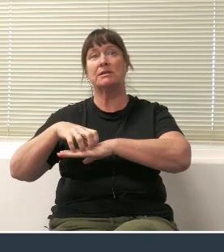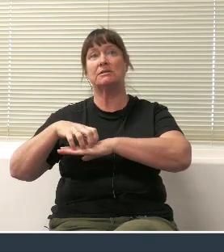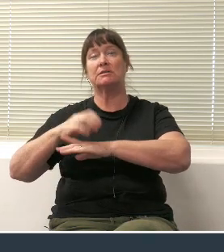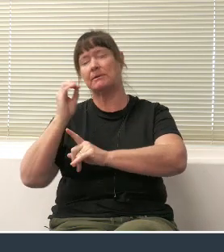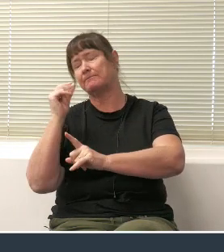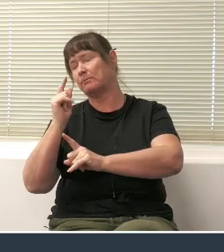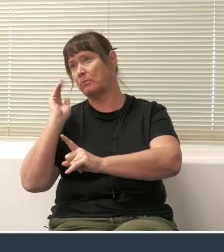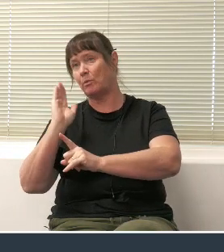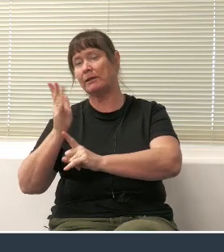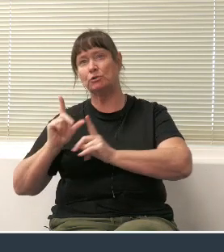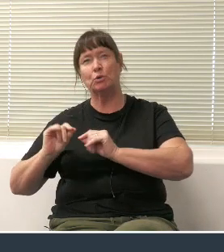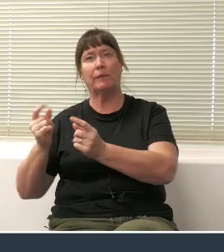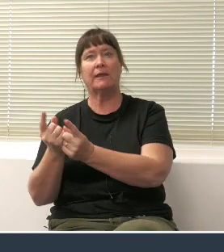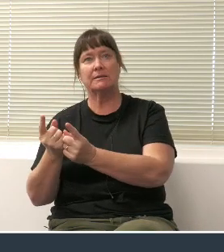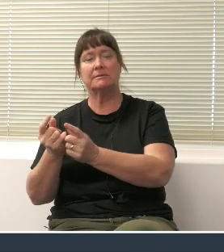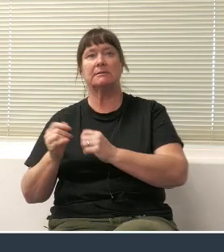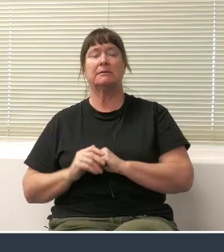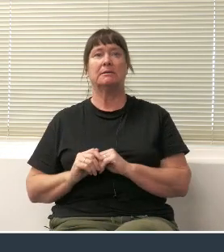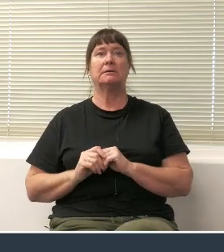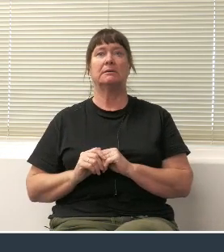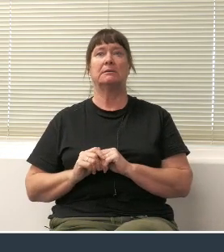cut to the chase and get things done,